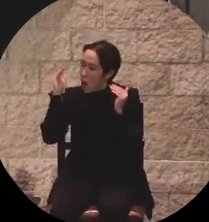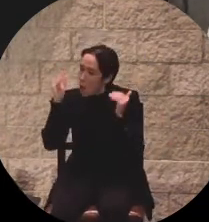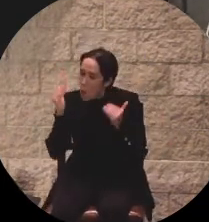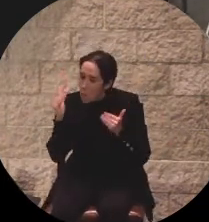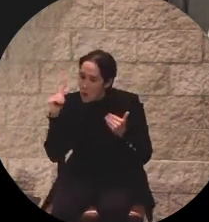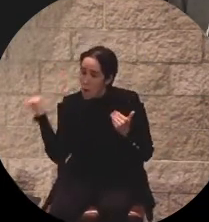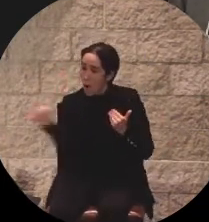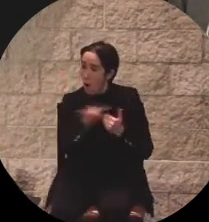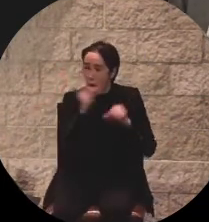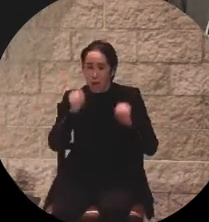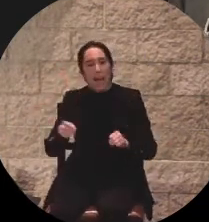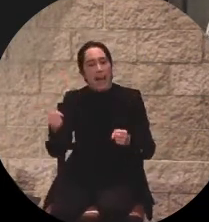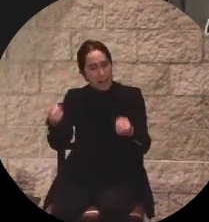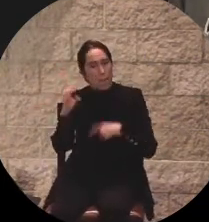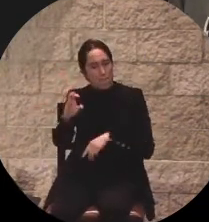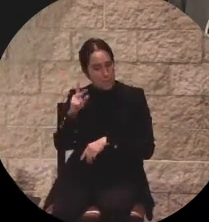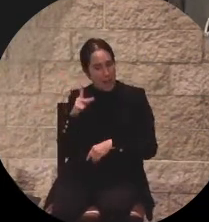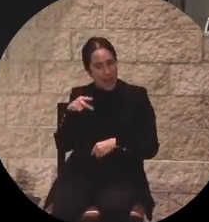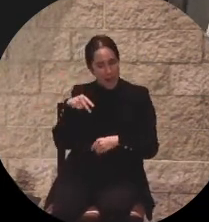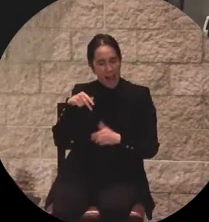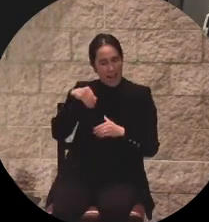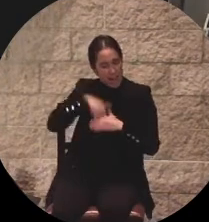here very soon within the next year.